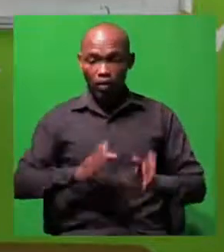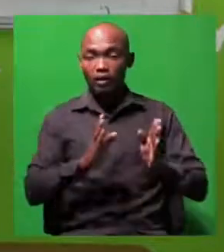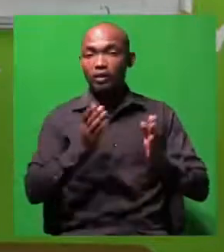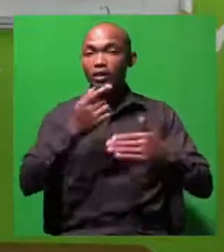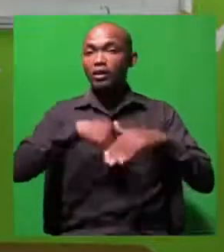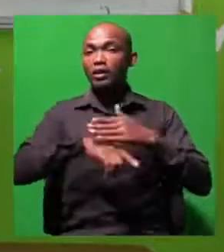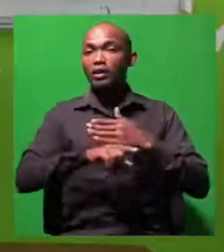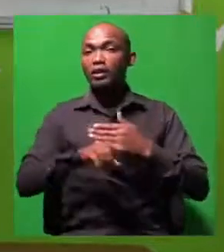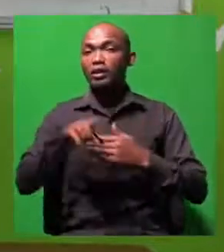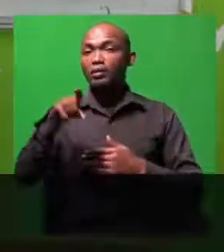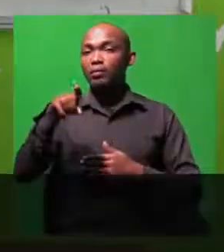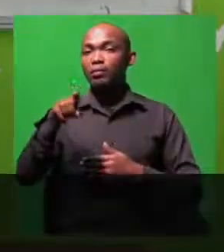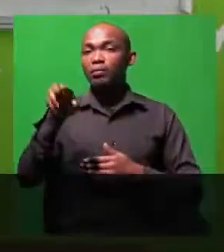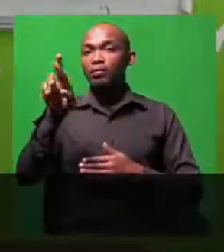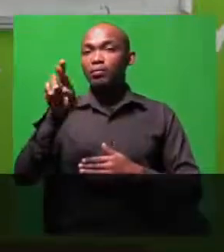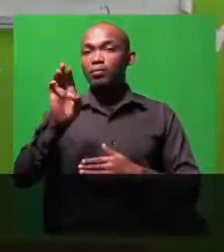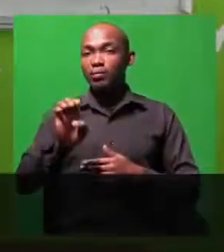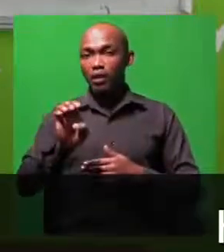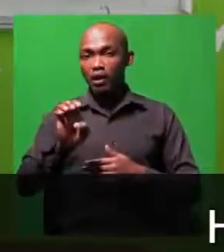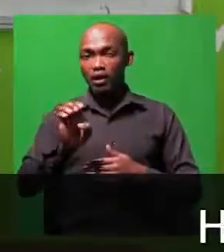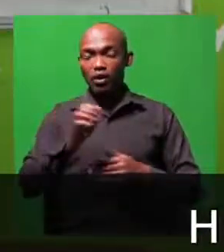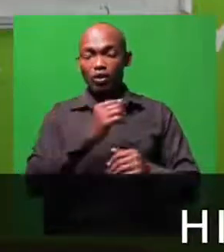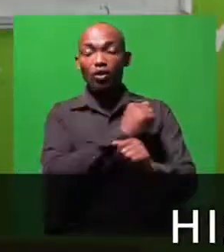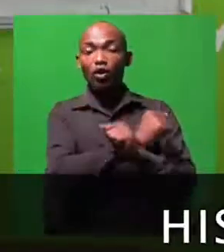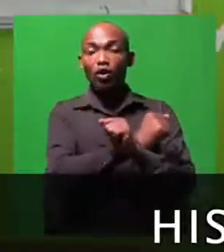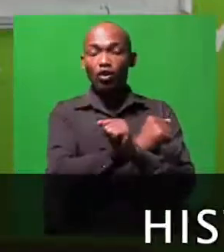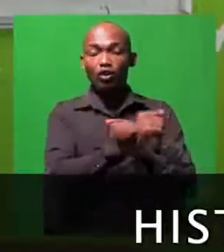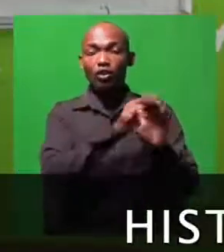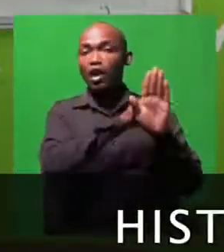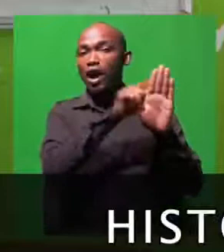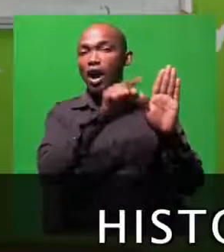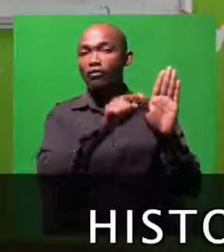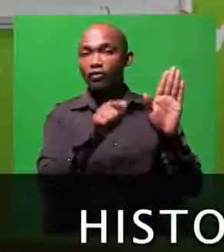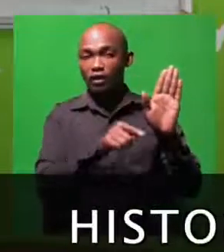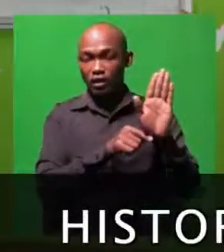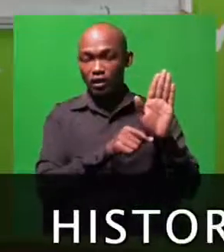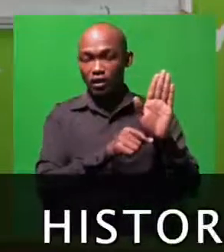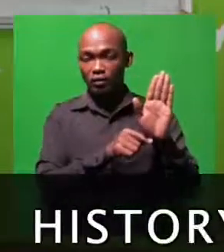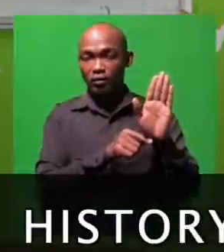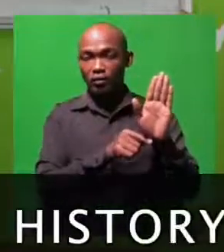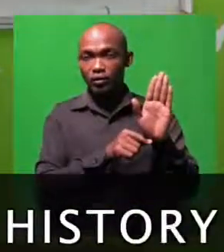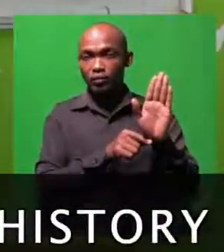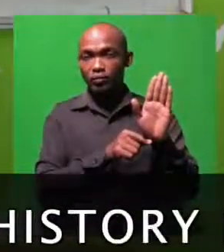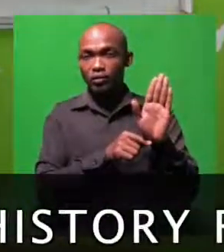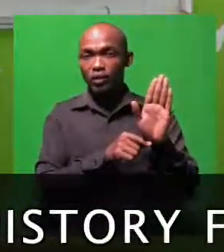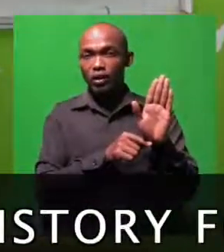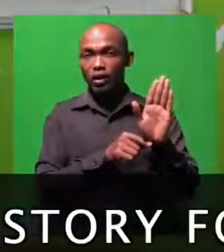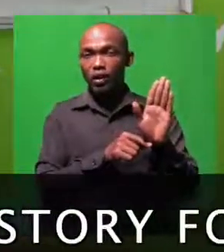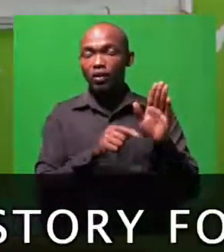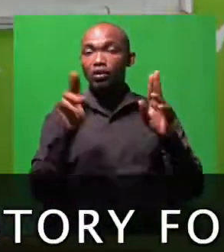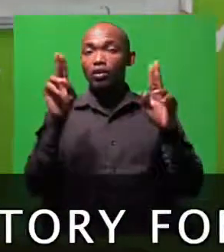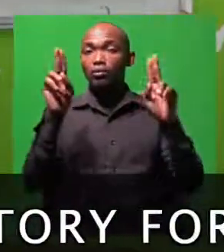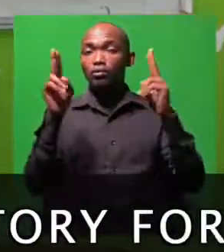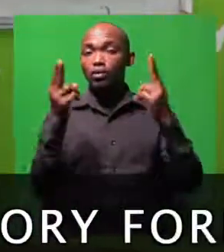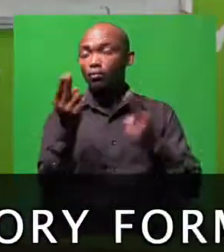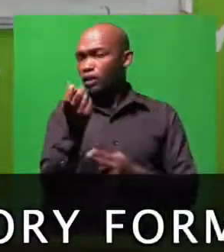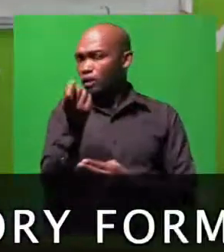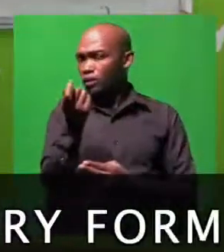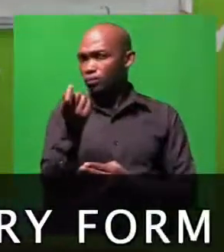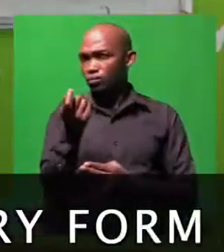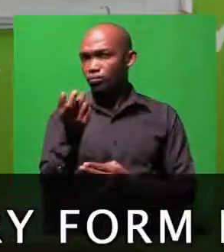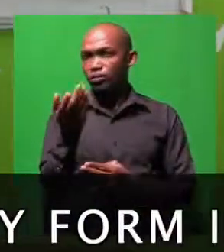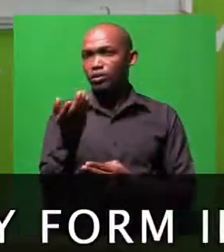in pre-colonial Africa. Our subtopic will be types of